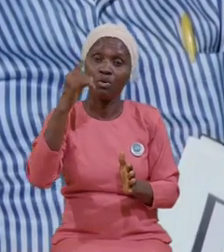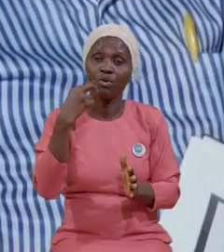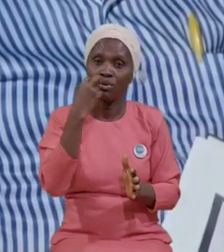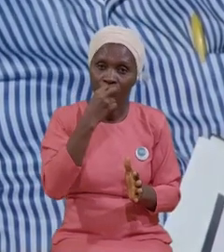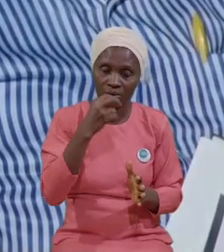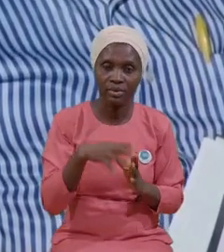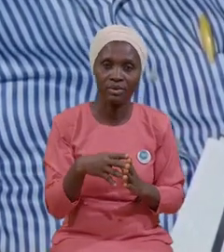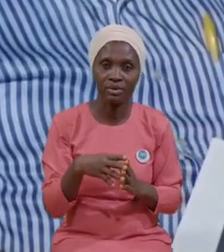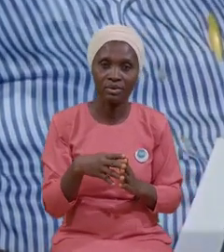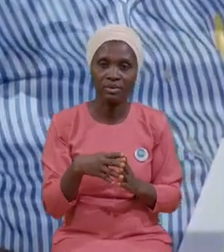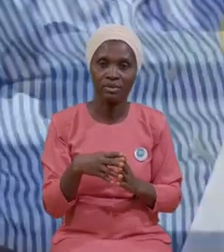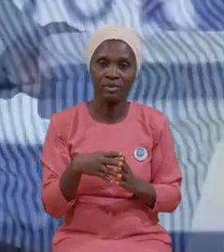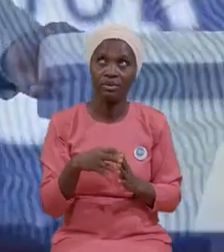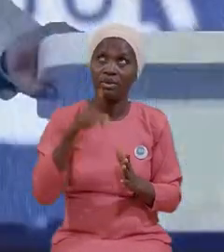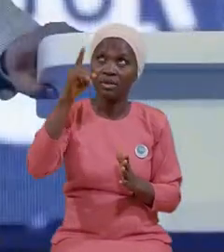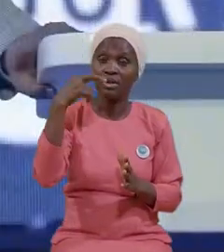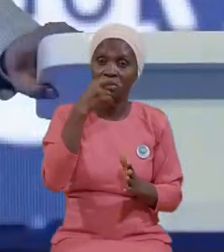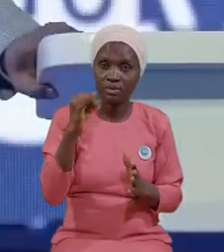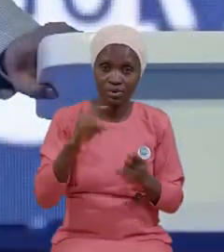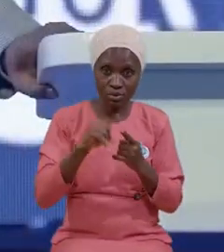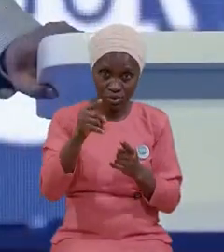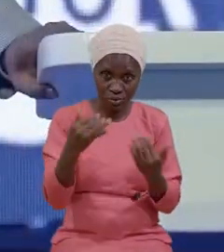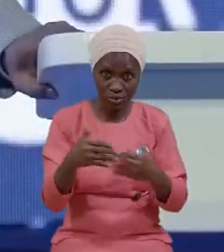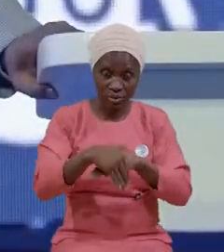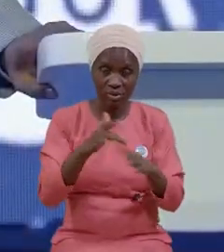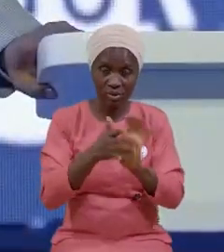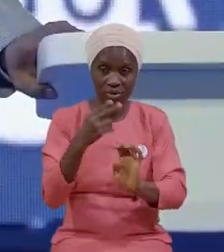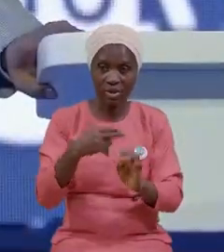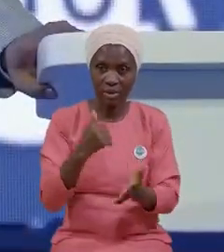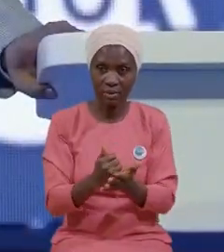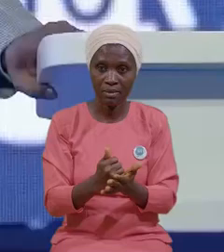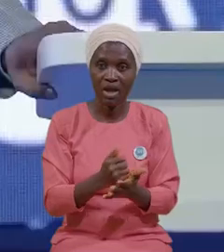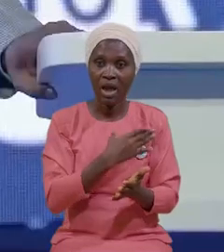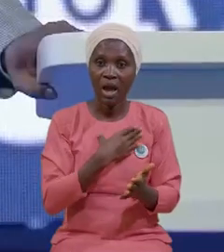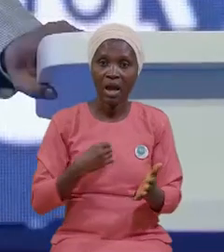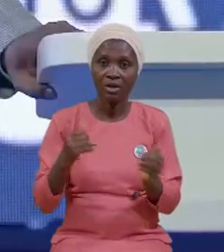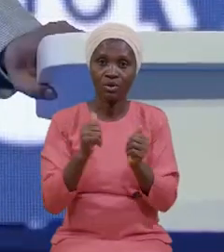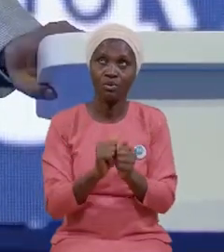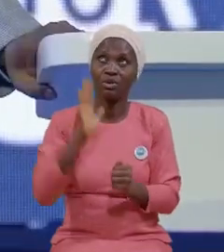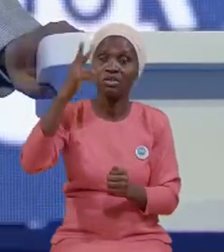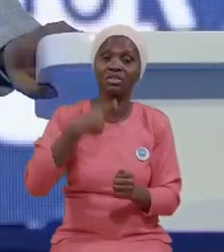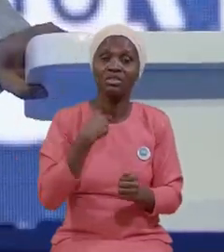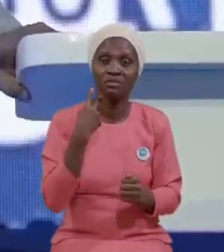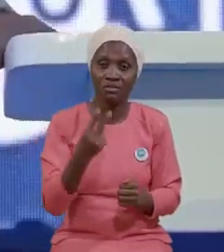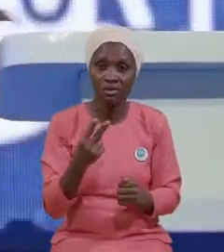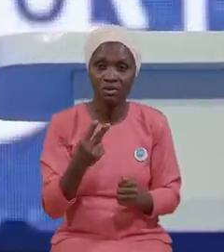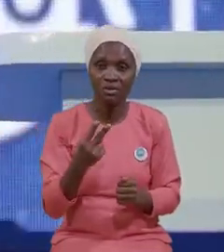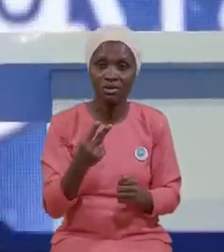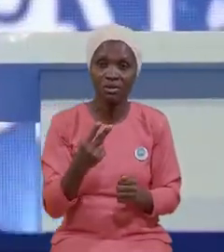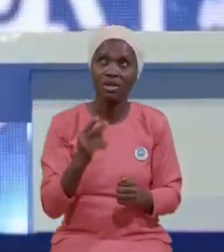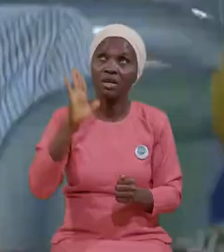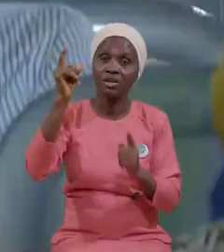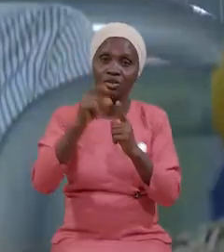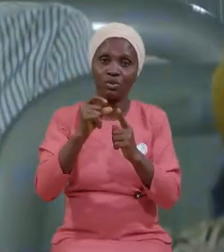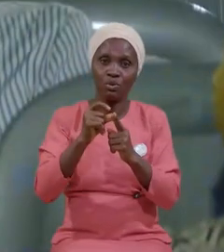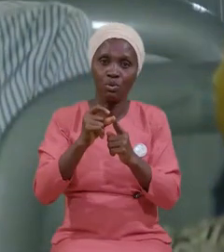He is speaking to you tonight. And with his voice, with his word, peace will come in